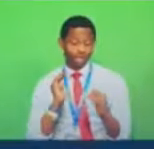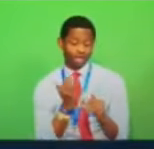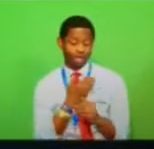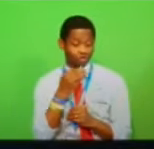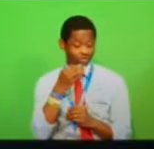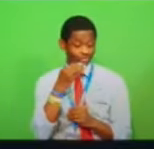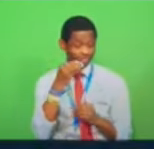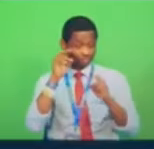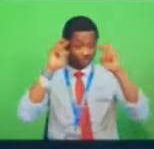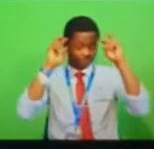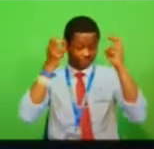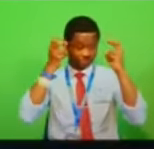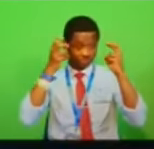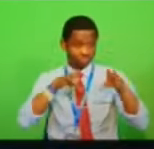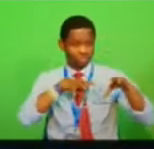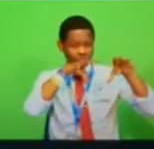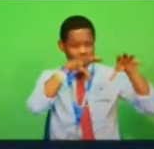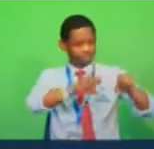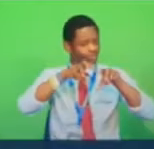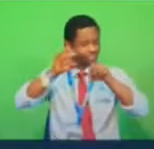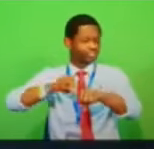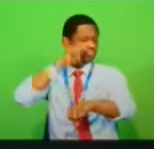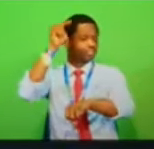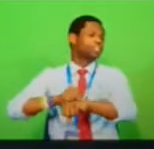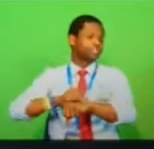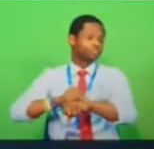possessing the nations. Possessing the nations!